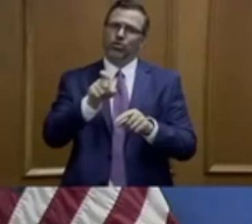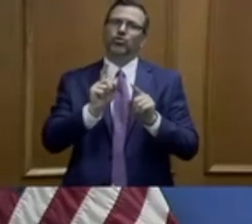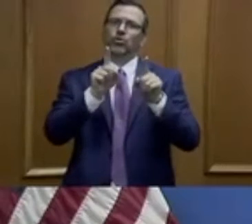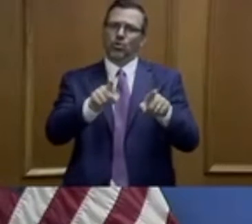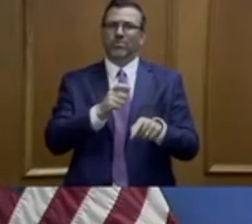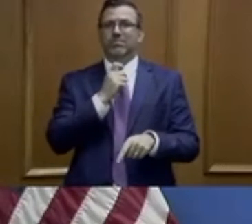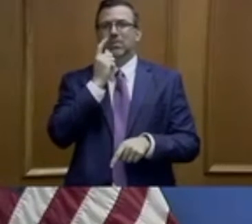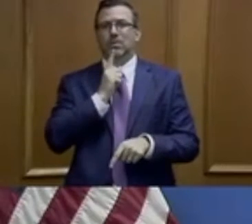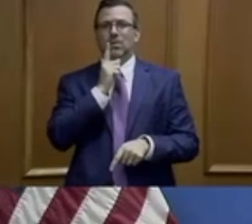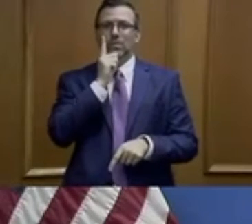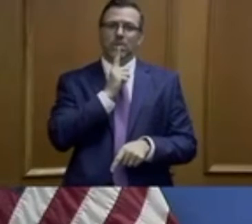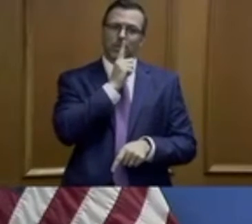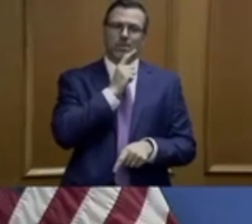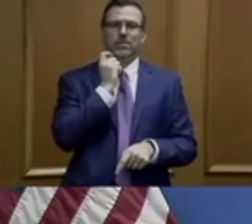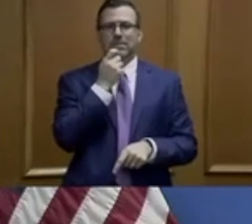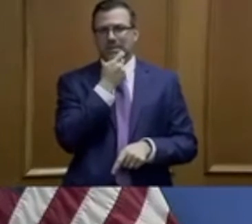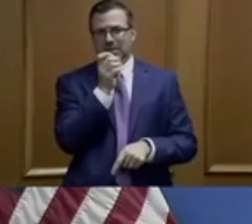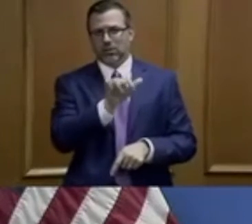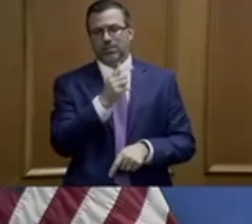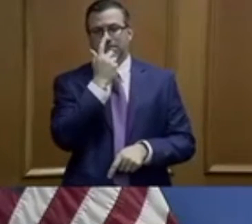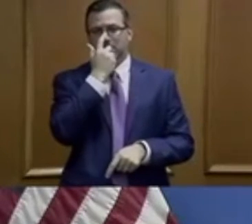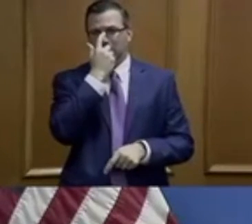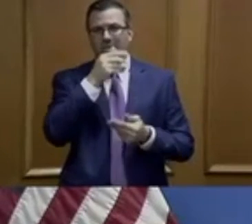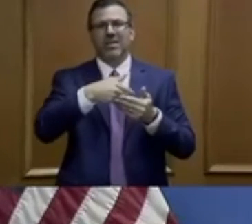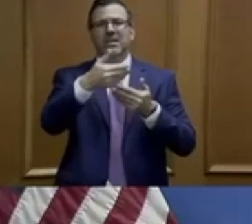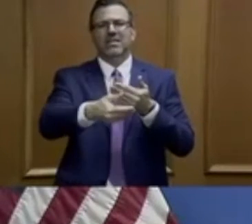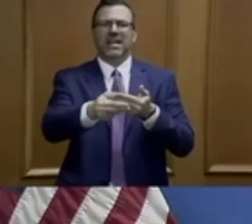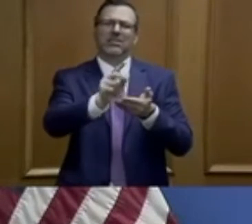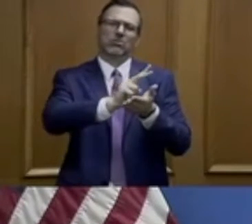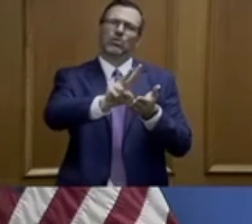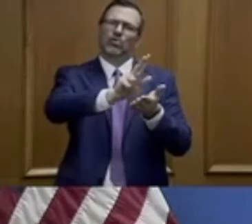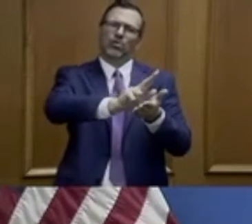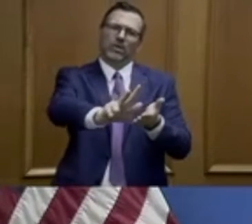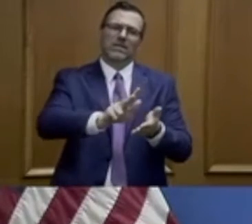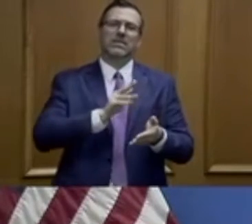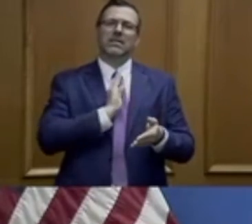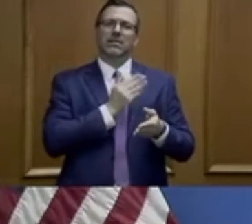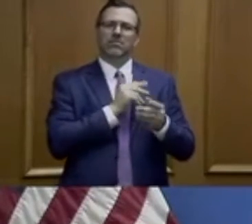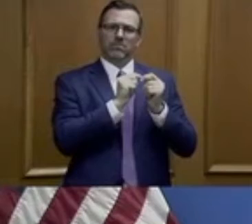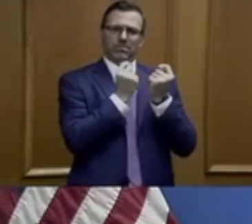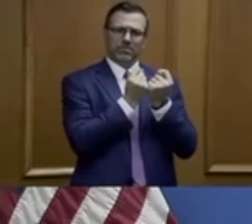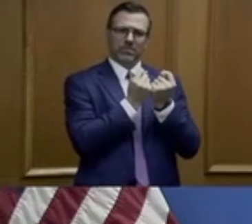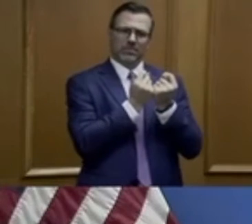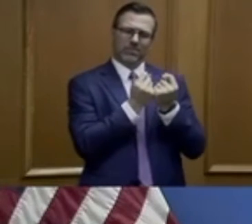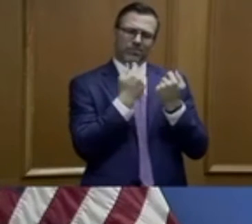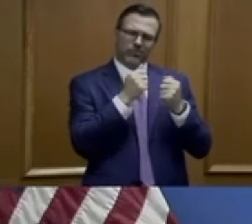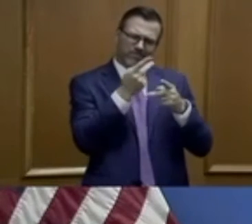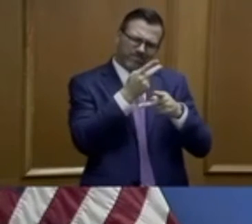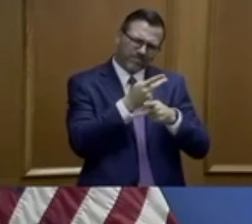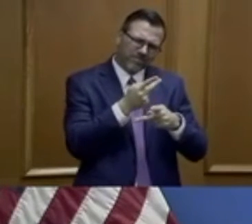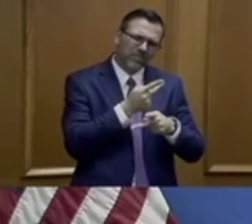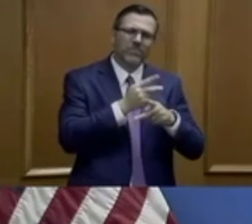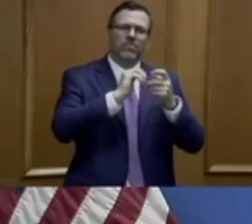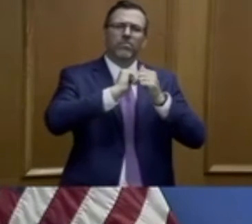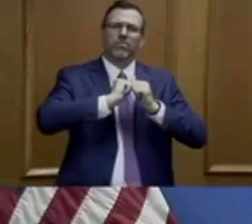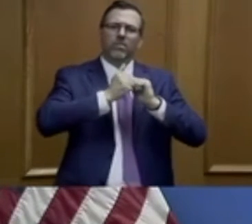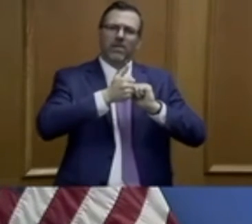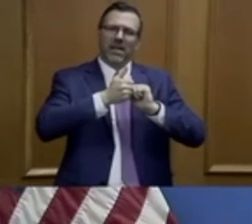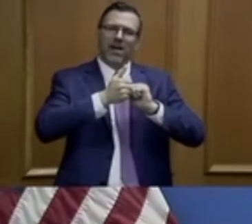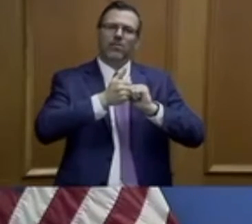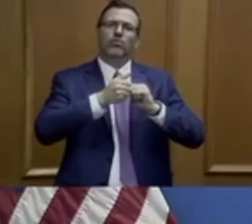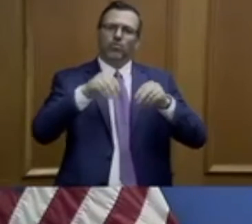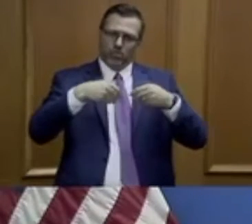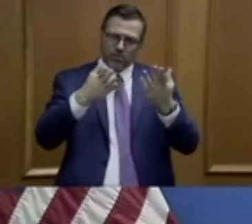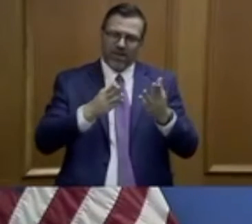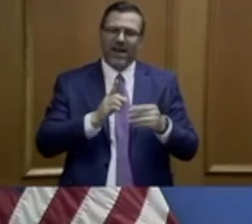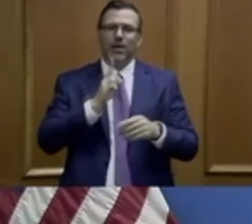in the next several weeks, the Unified Command Group is embarking on widespread testing of all long-term care